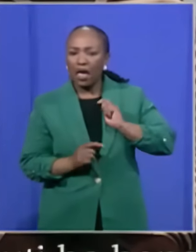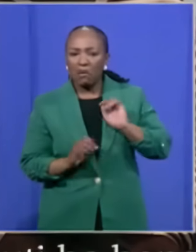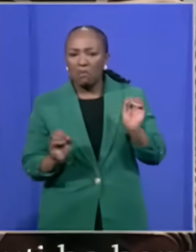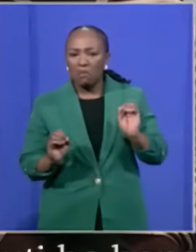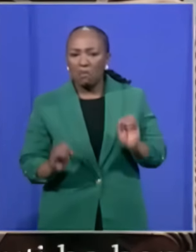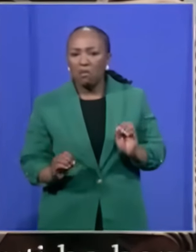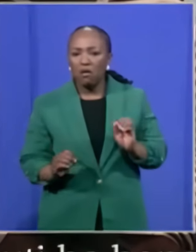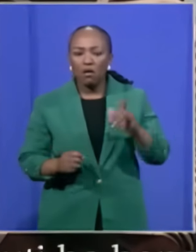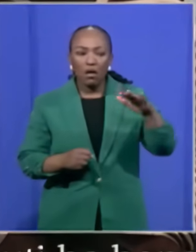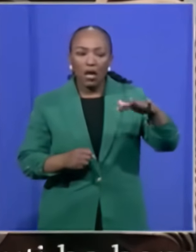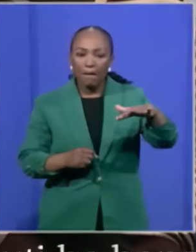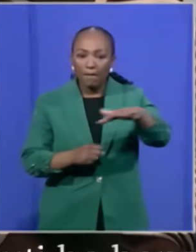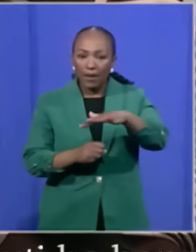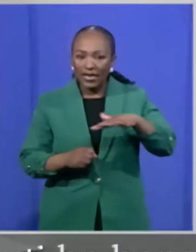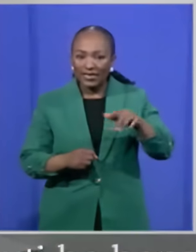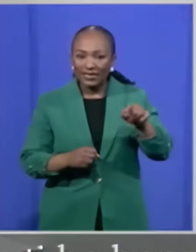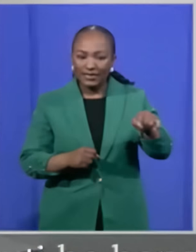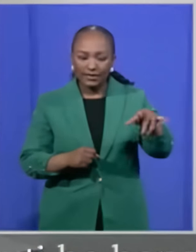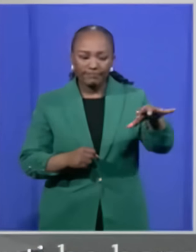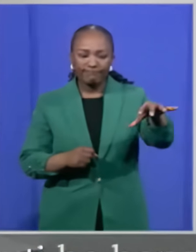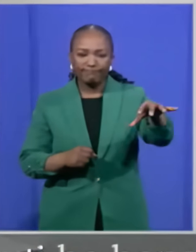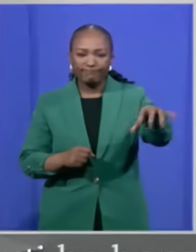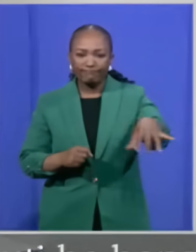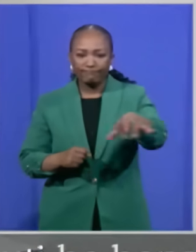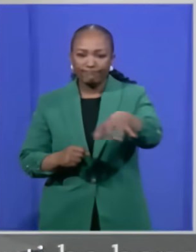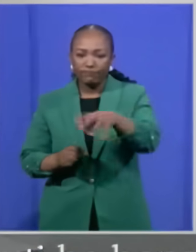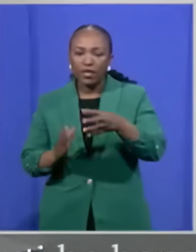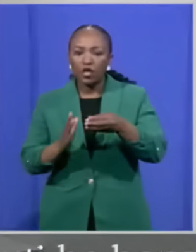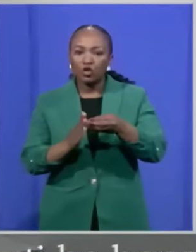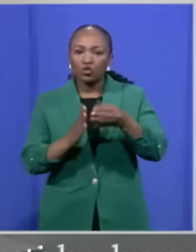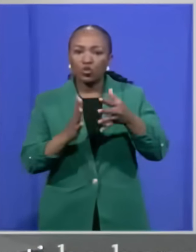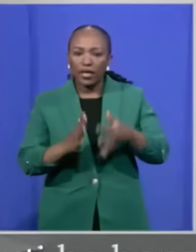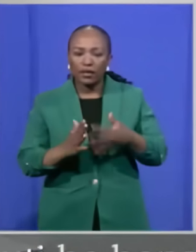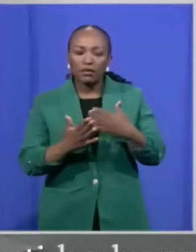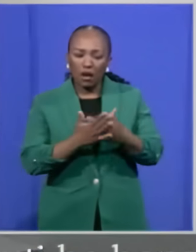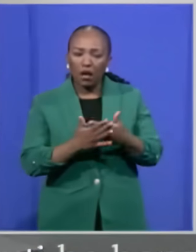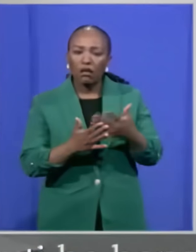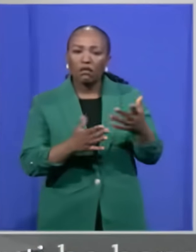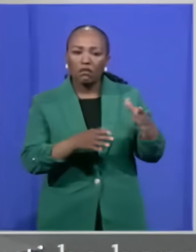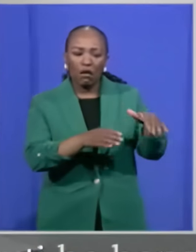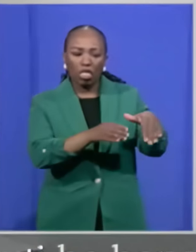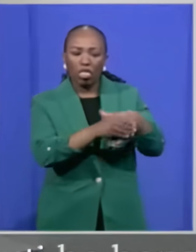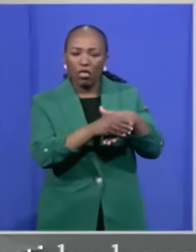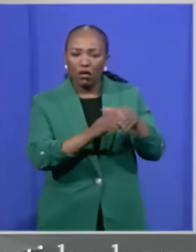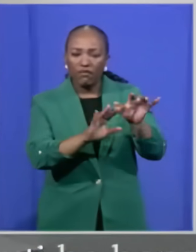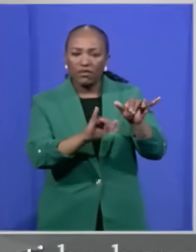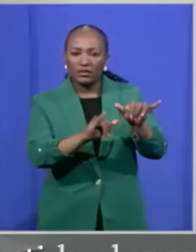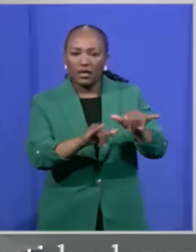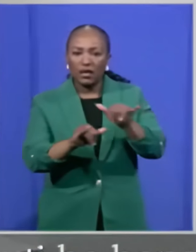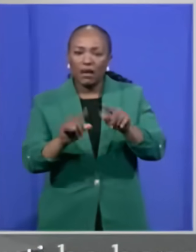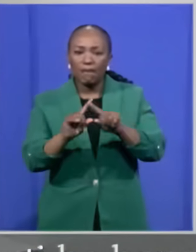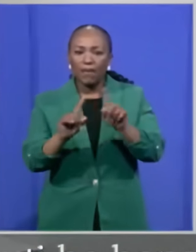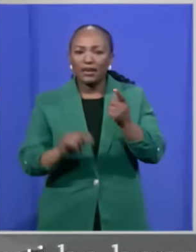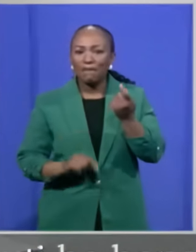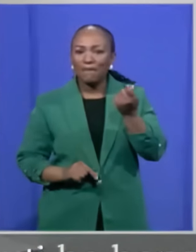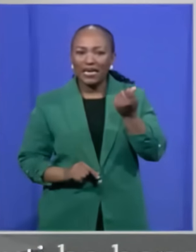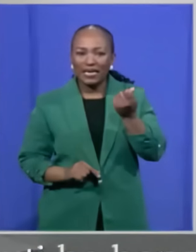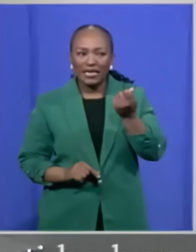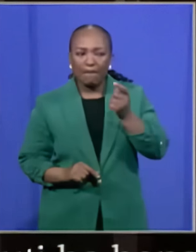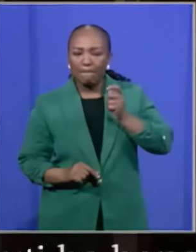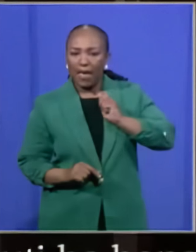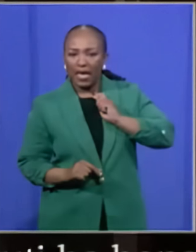di dumelletswe ho amohela baithuti ba lefellwang ke NSFAS fela ha ba tlameha ho fumana tjhelete ke